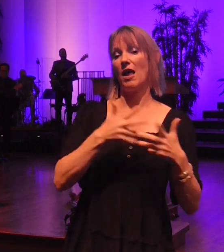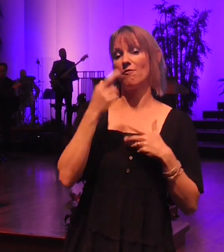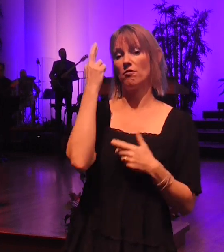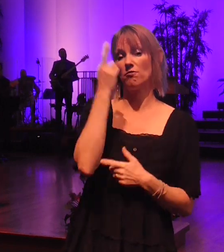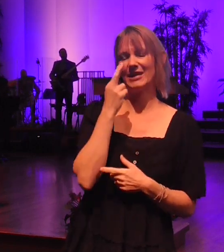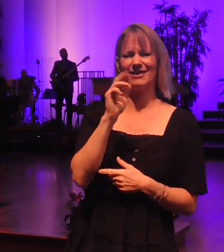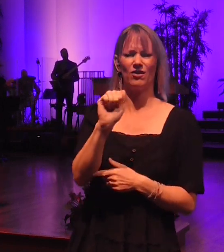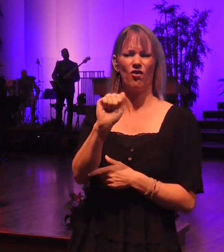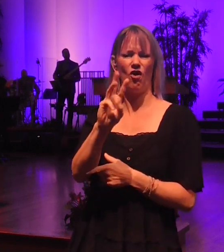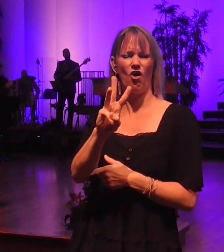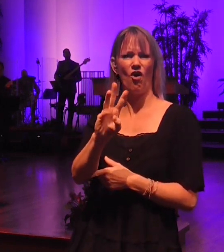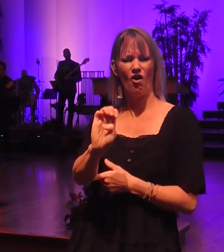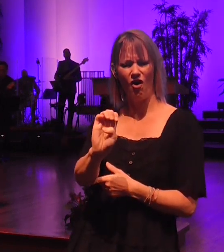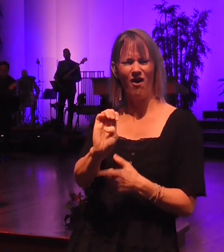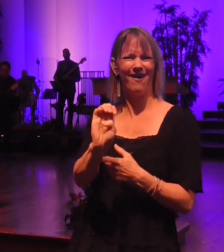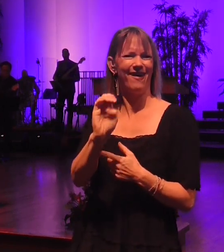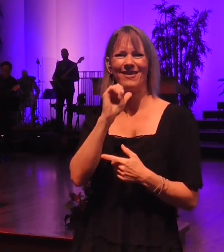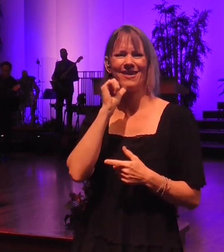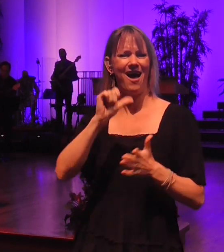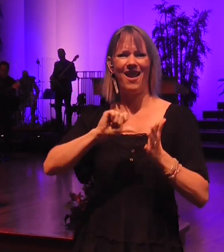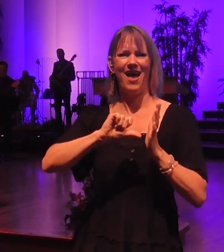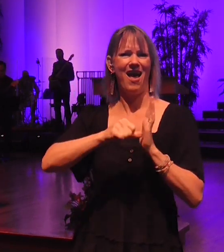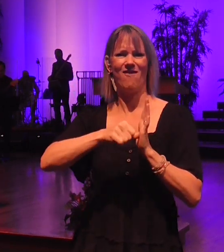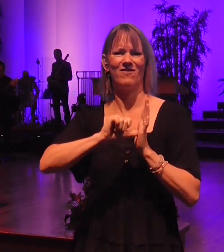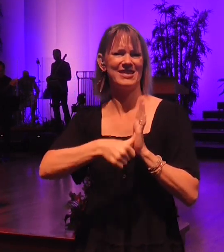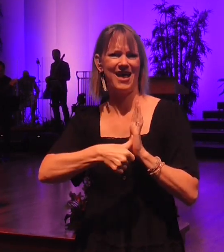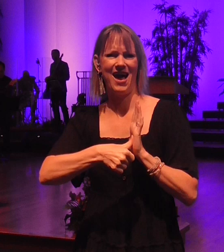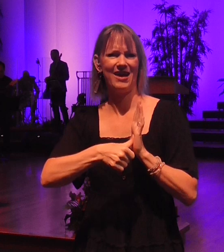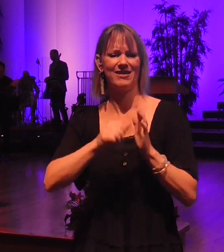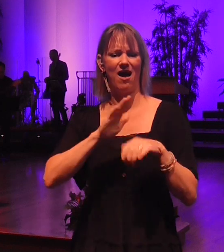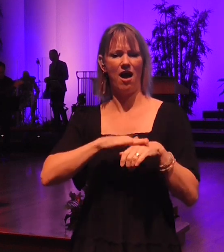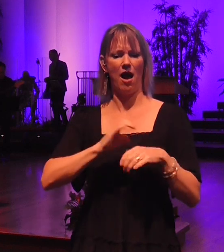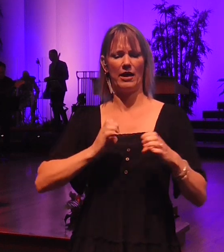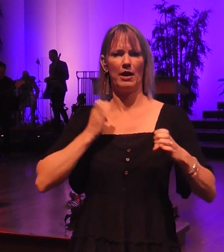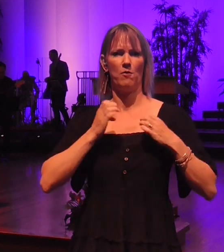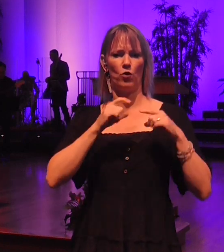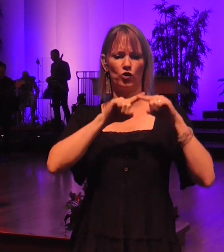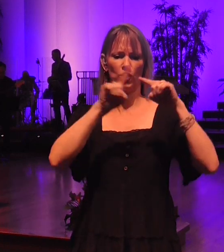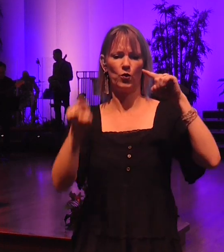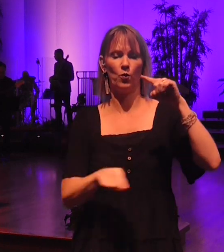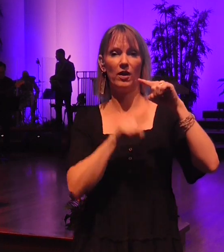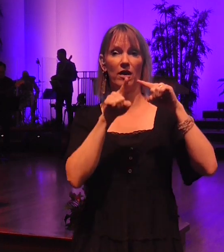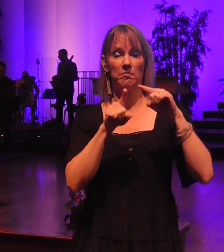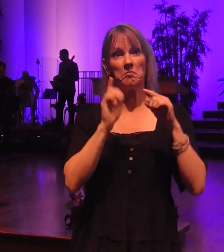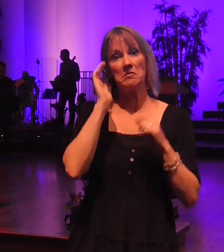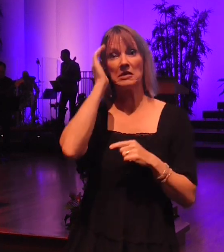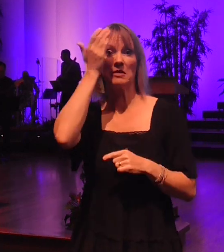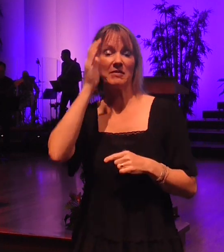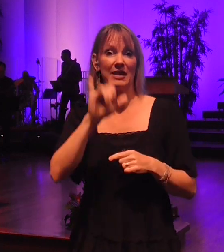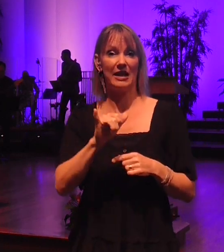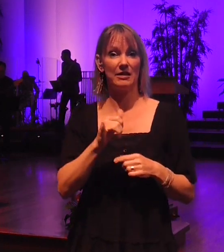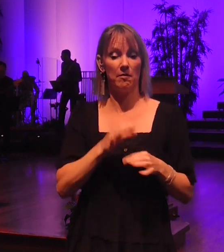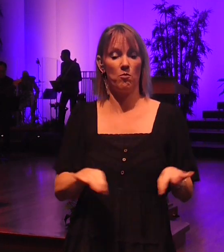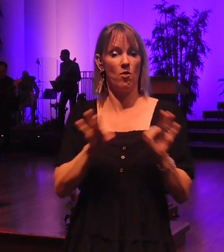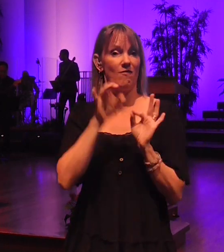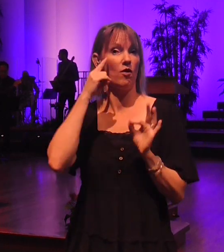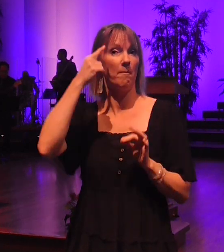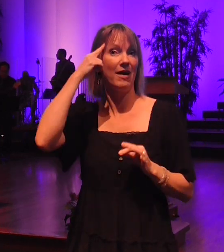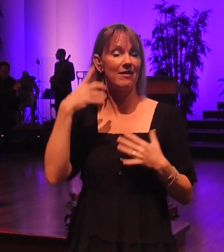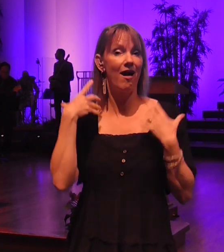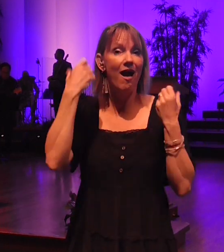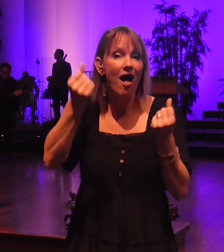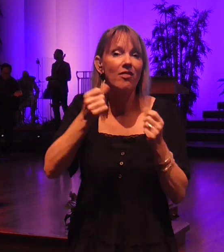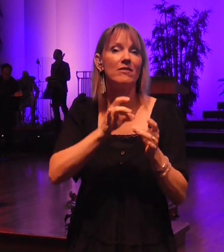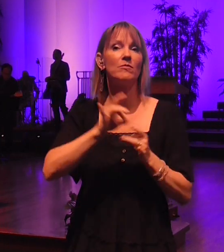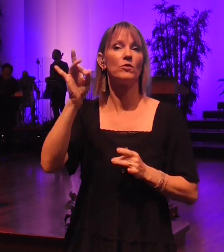really emphasized on the emotion wheel. And apparently awe is really important for mental health and spiritual growth, and